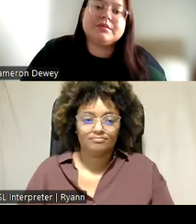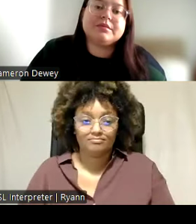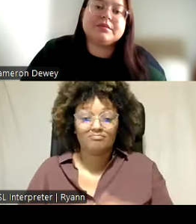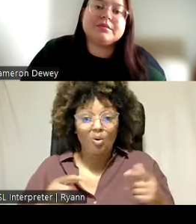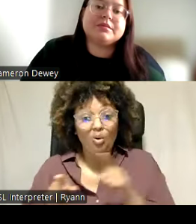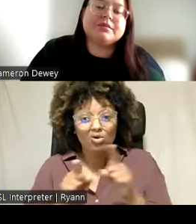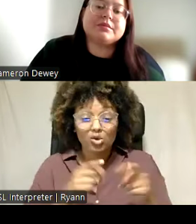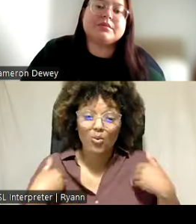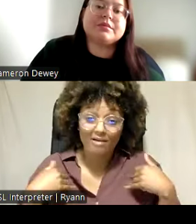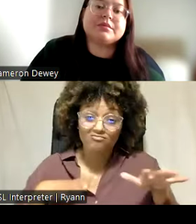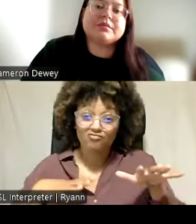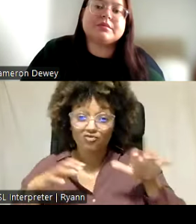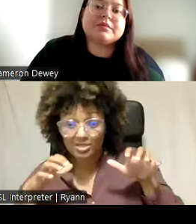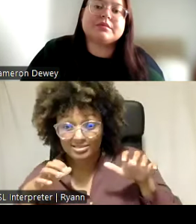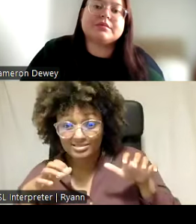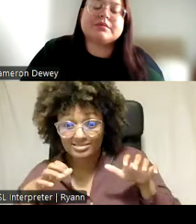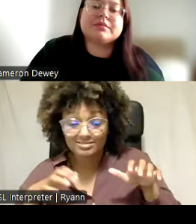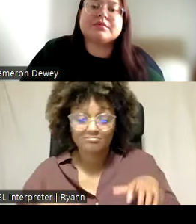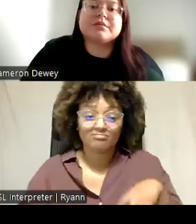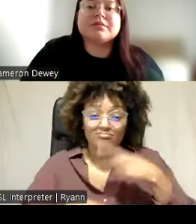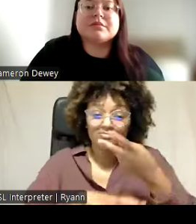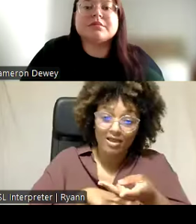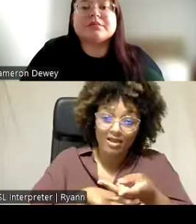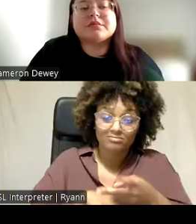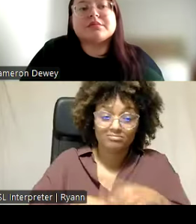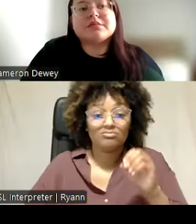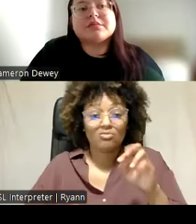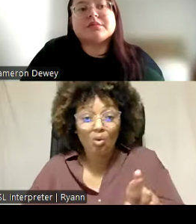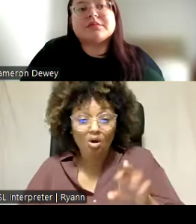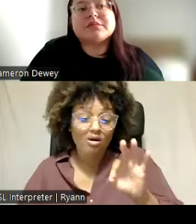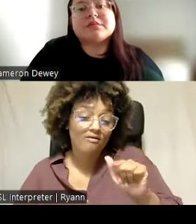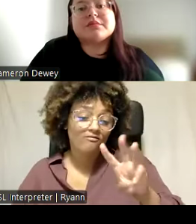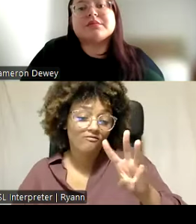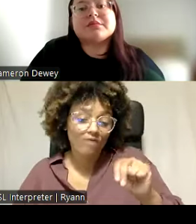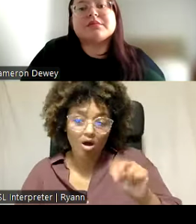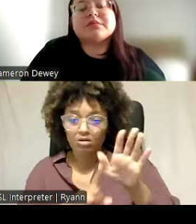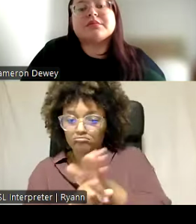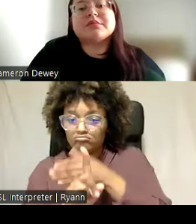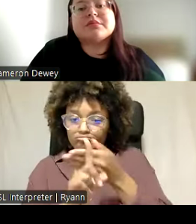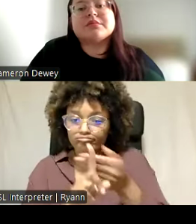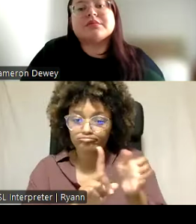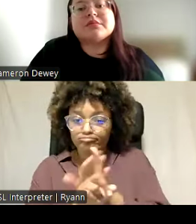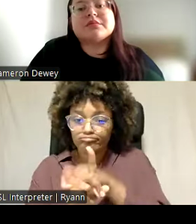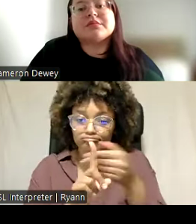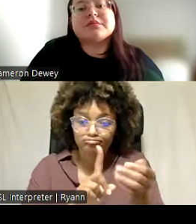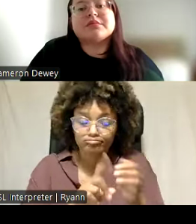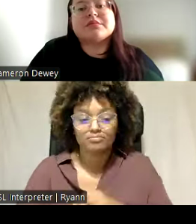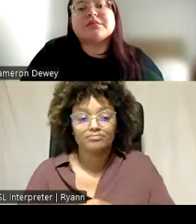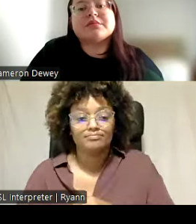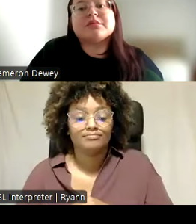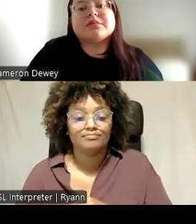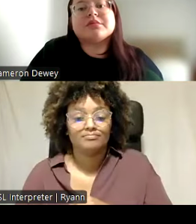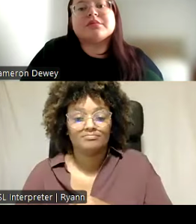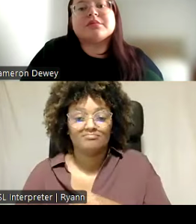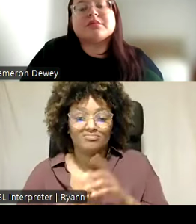faint, and fawn. And these have historically been used to describe the ways and behaviors in which an individual